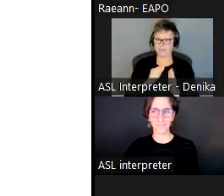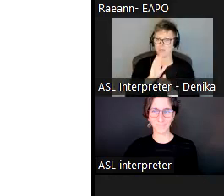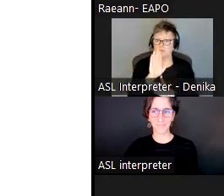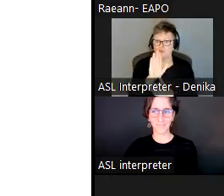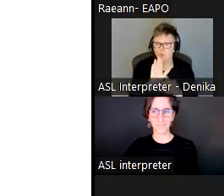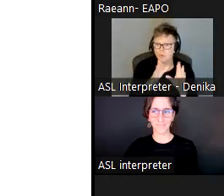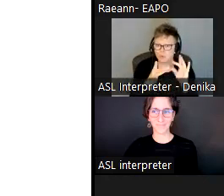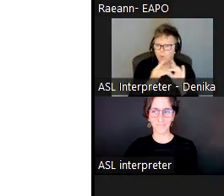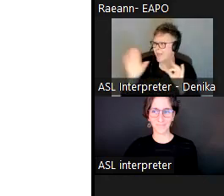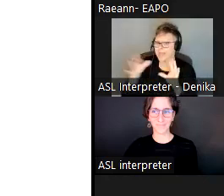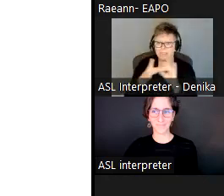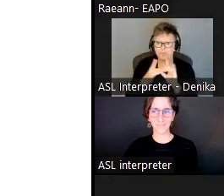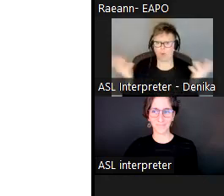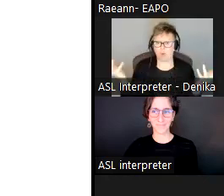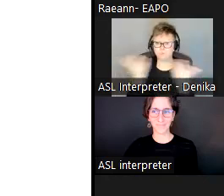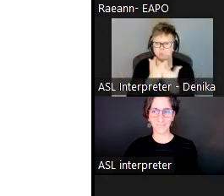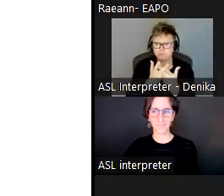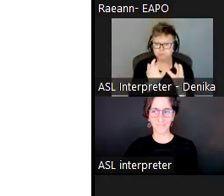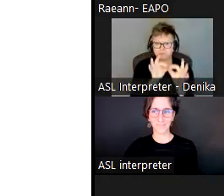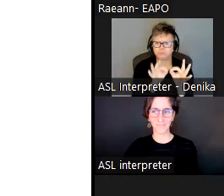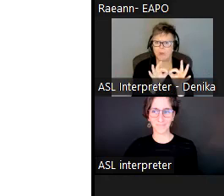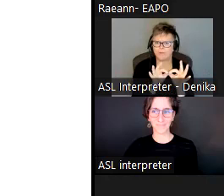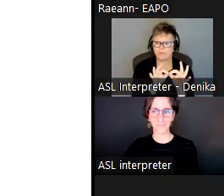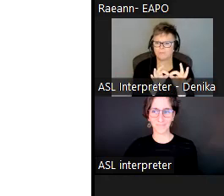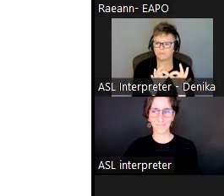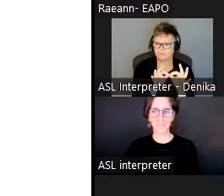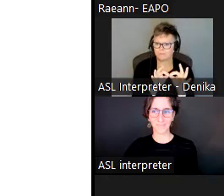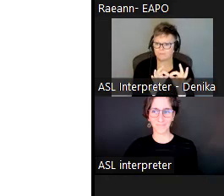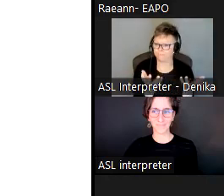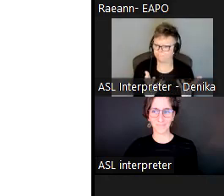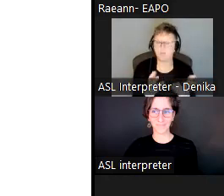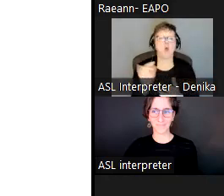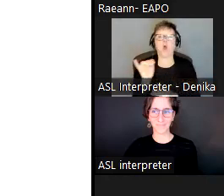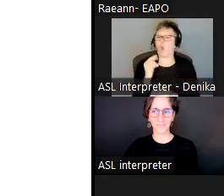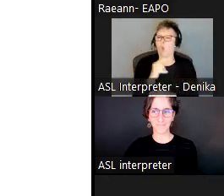other. They always claim to be working abroad,